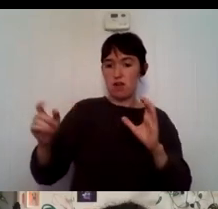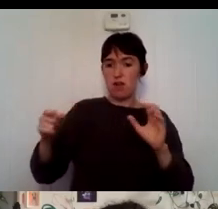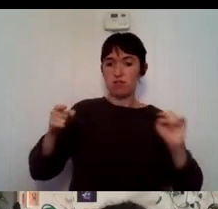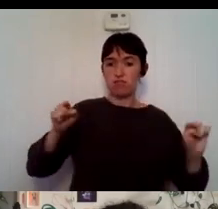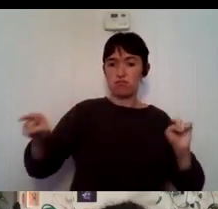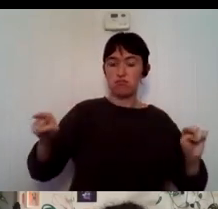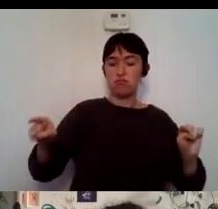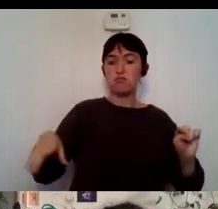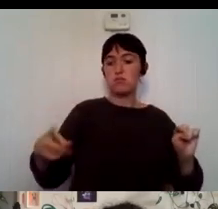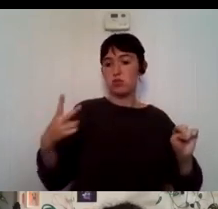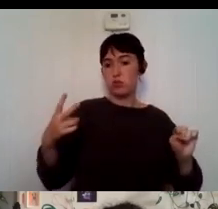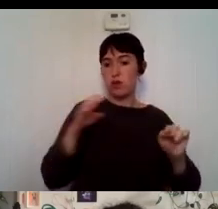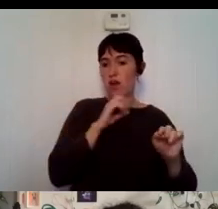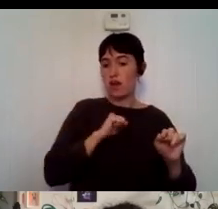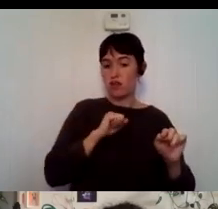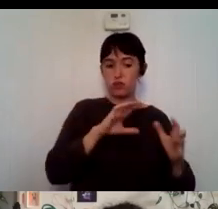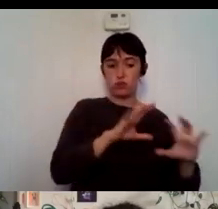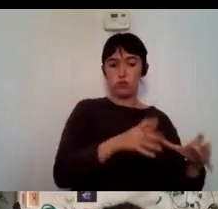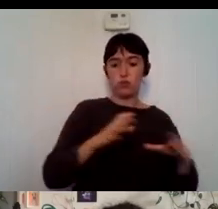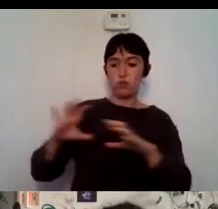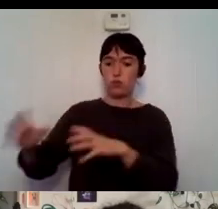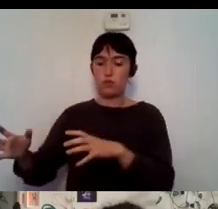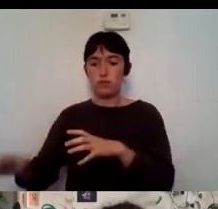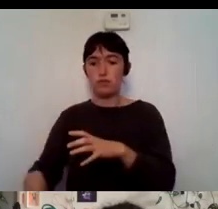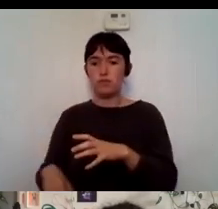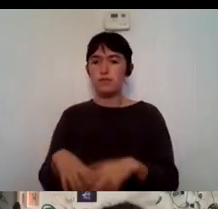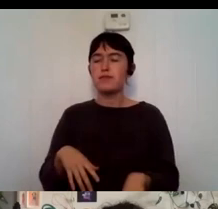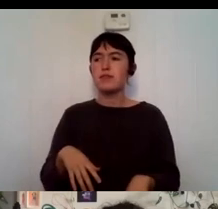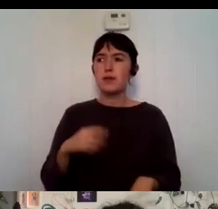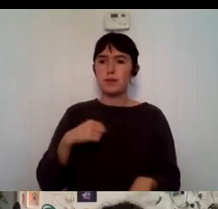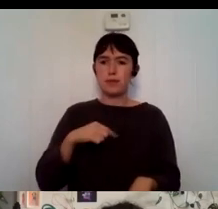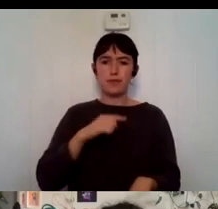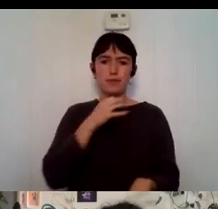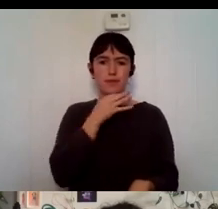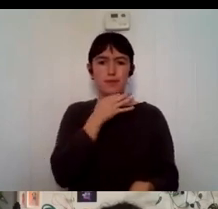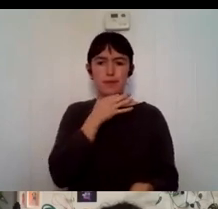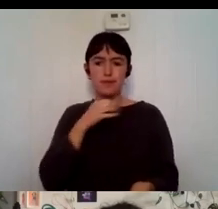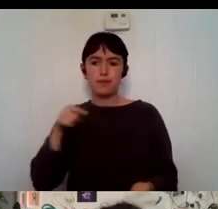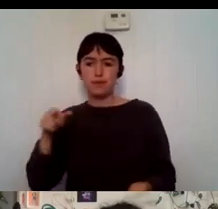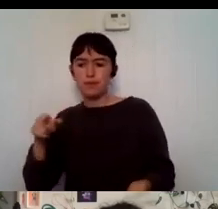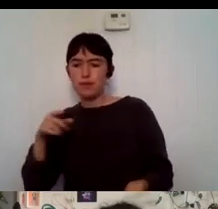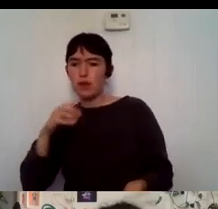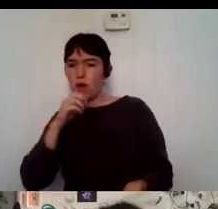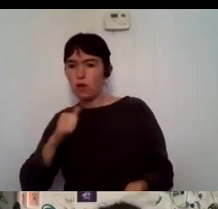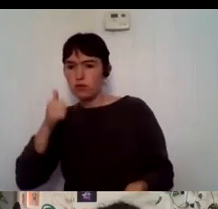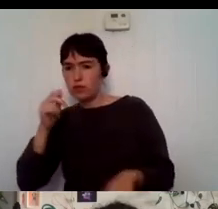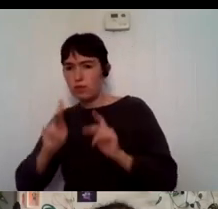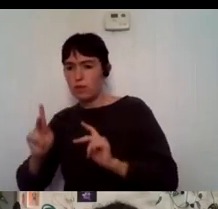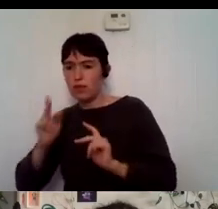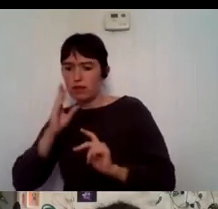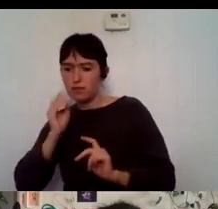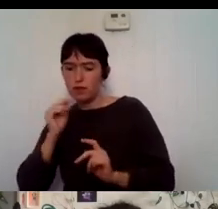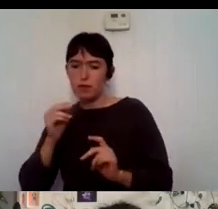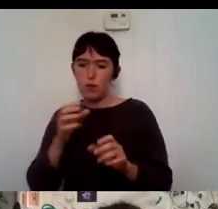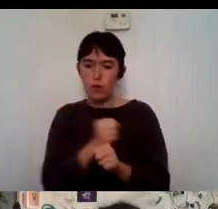super interesting. So question is, do older adults experience wins or losses, or is their cognitive system